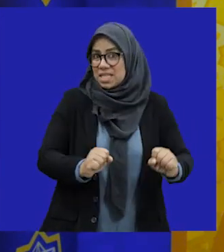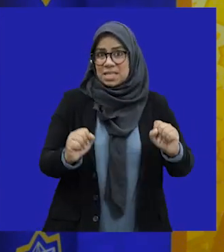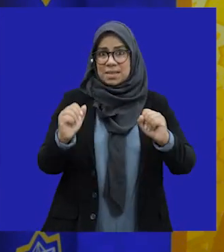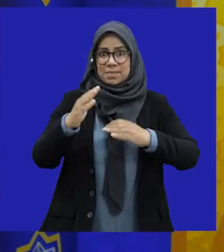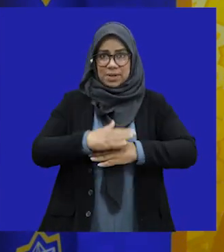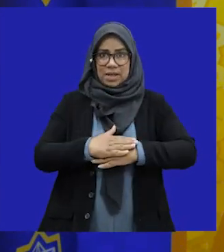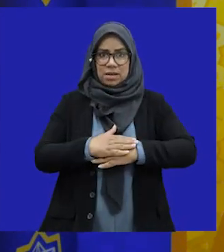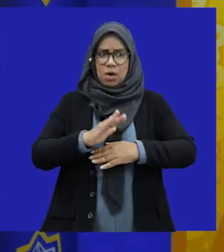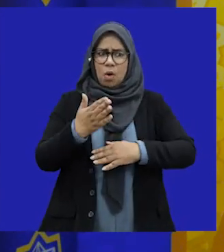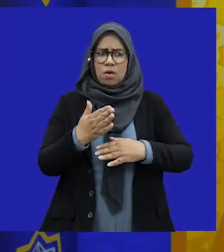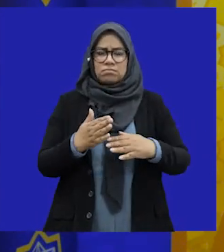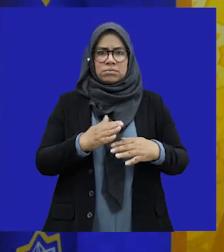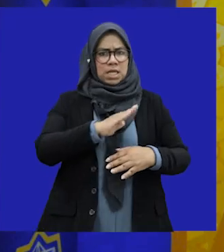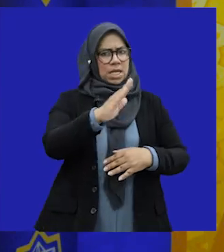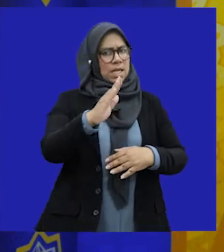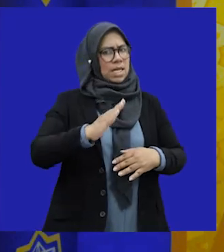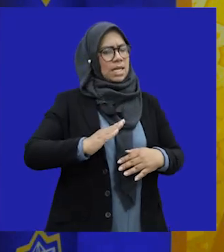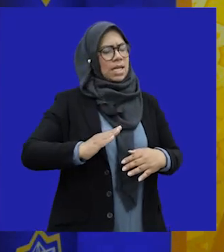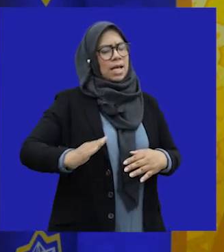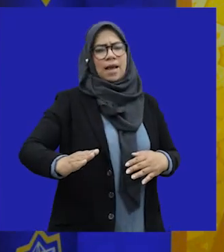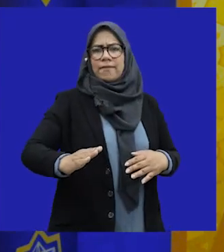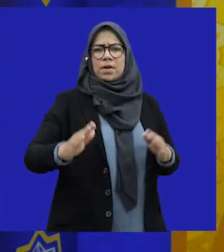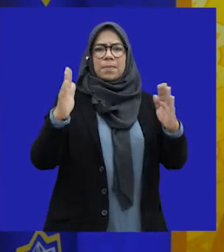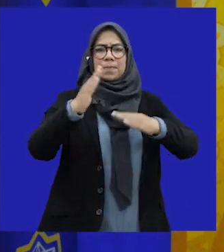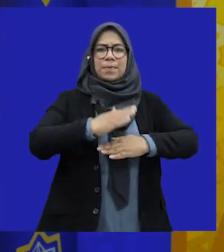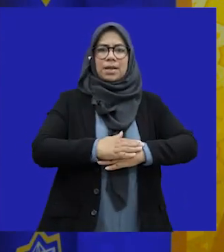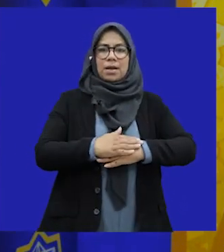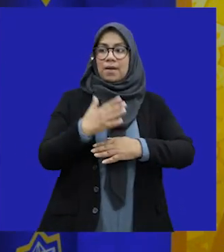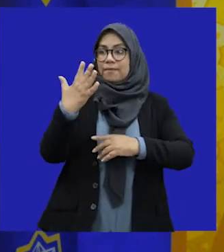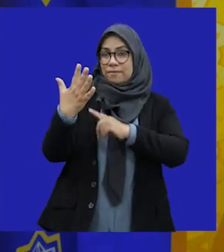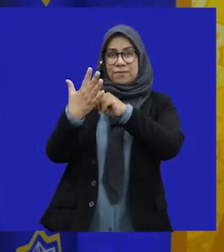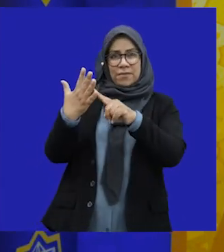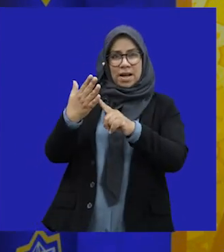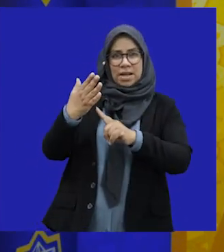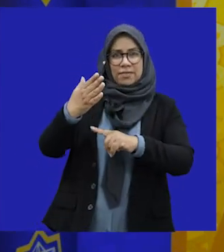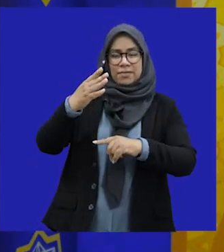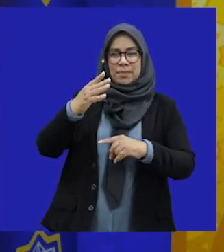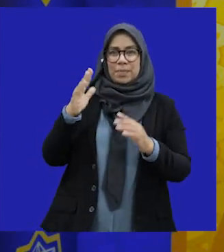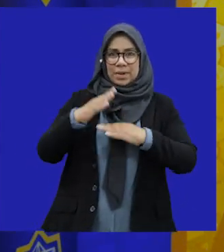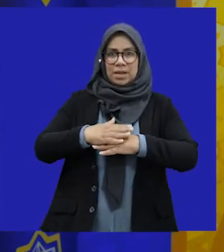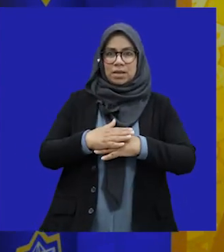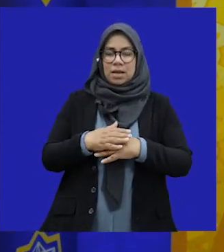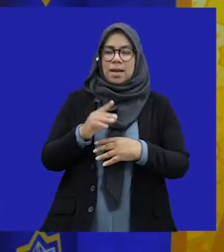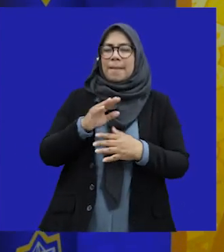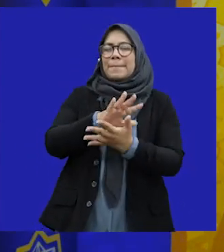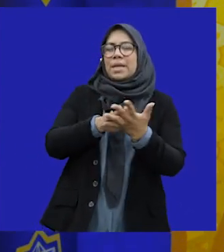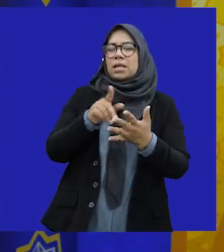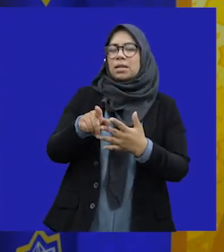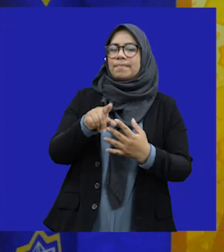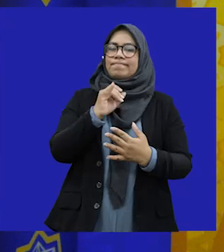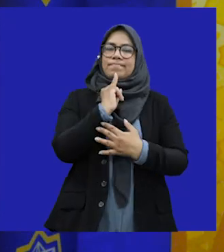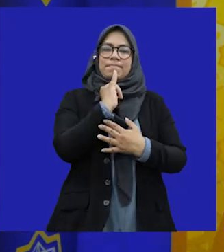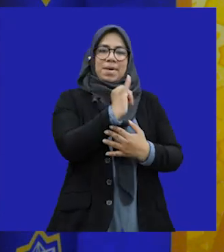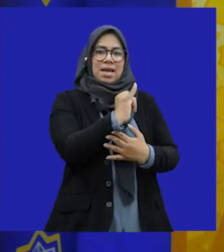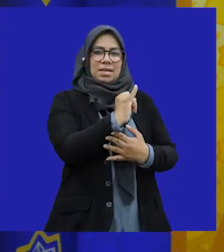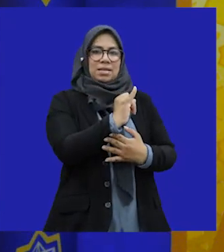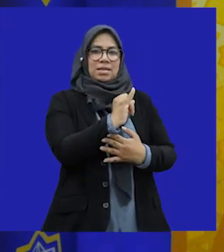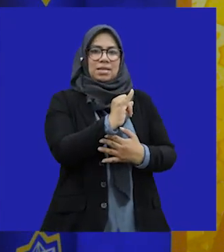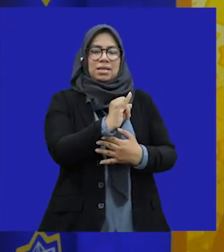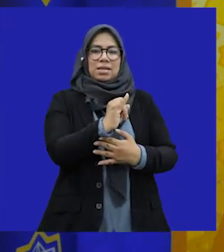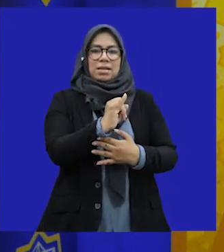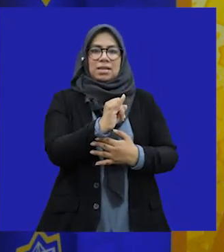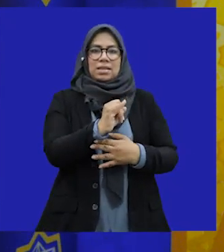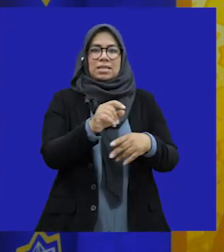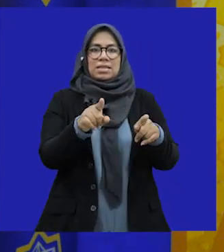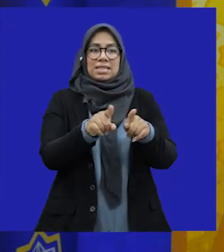not pray at all, the obligatory prayers, then that person will be sinful and